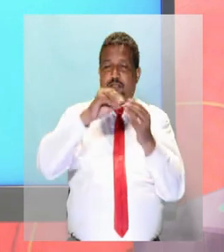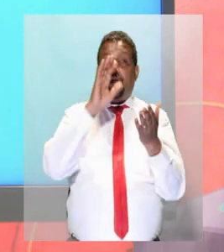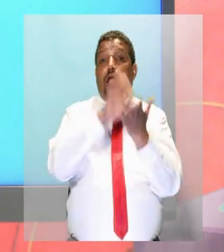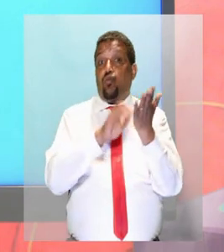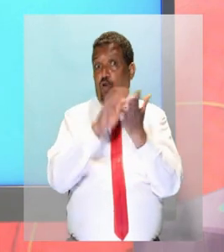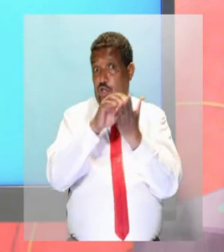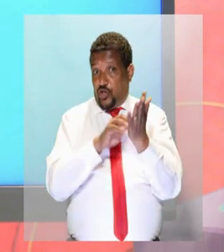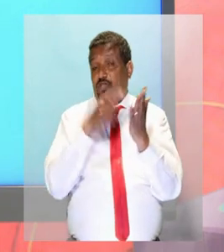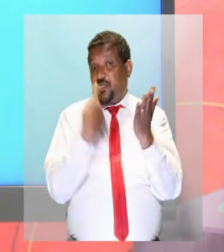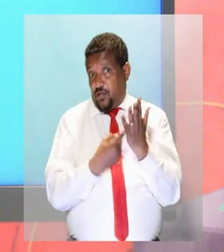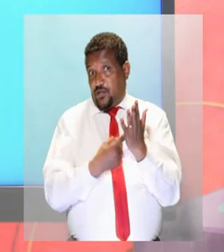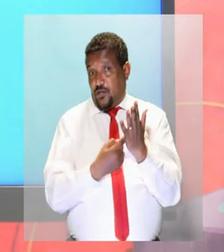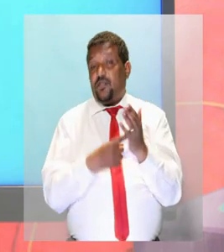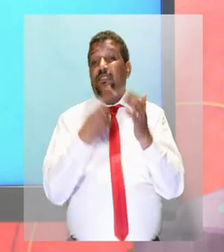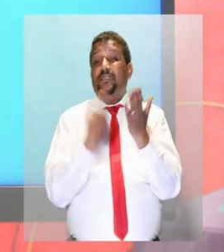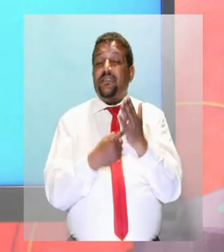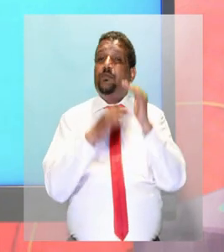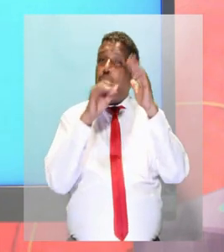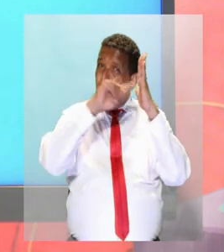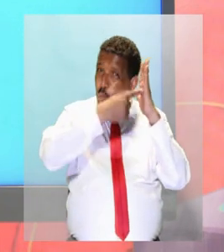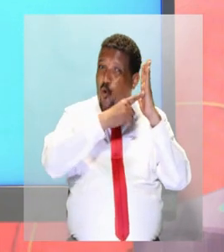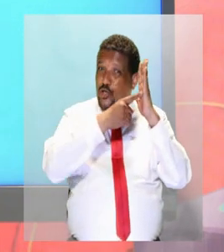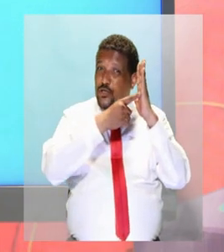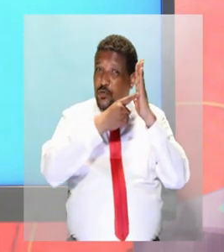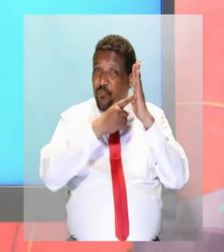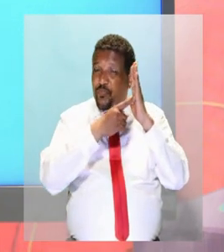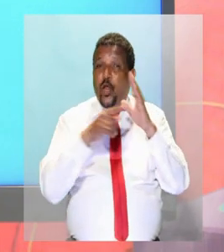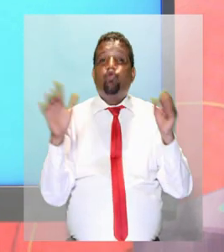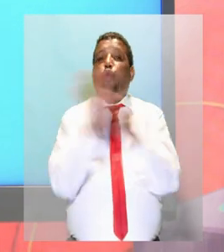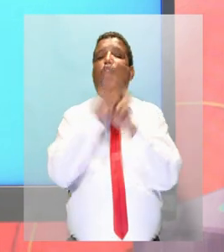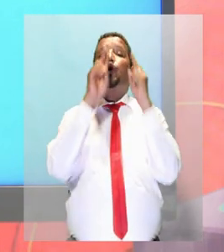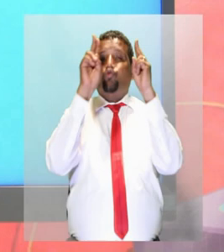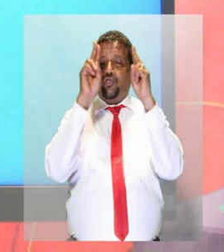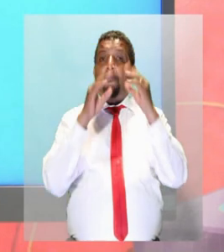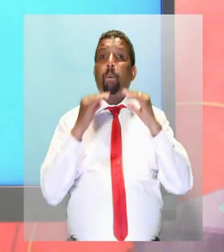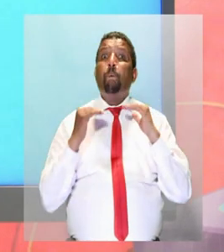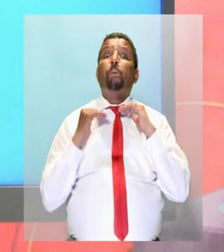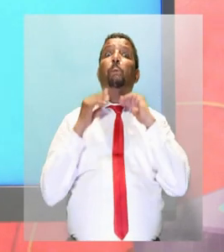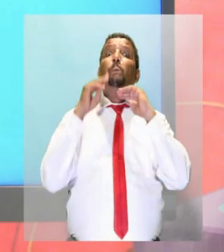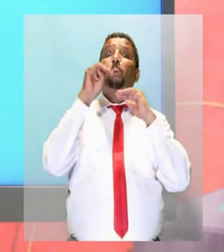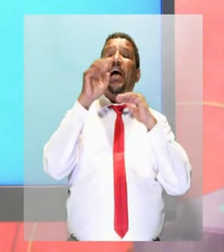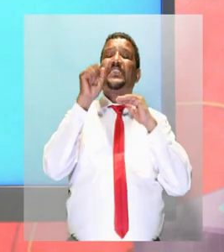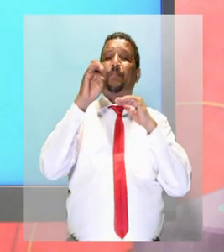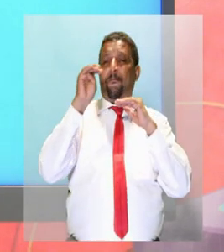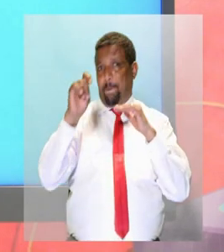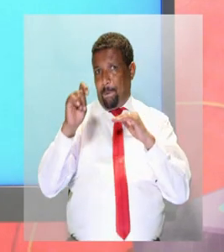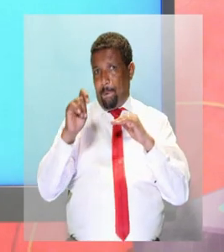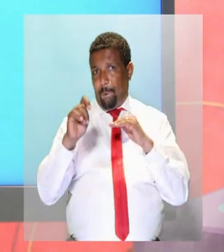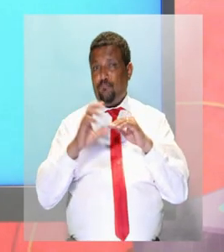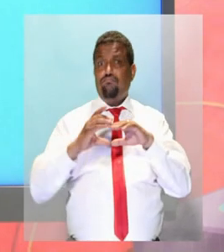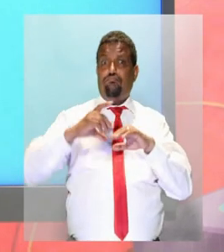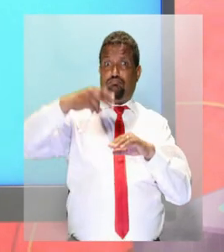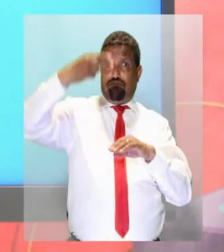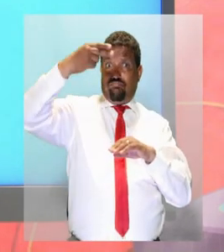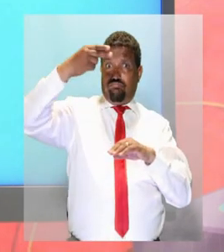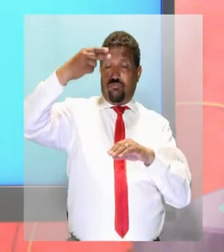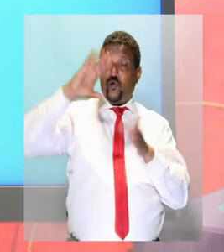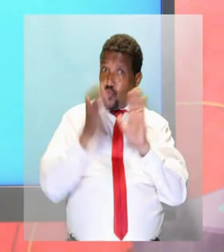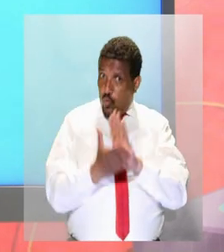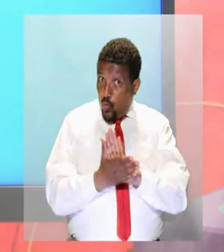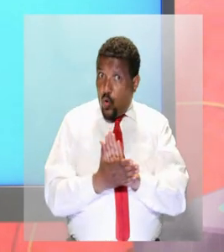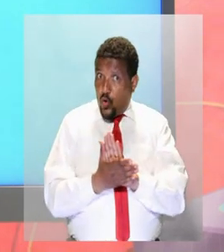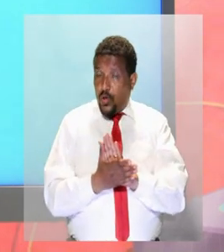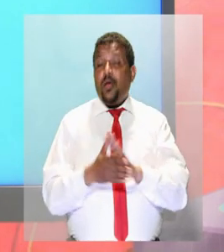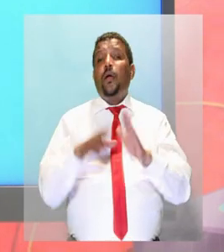at this point, the total utility curve is at its maximum point. And whenever TU reaches at its maximum, the